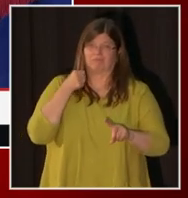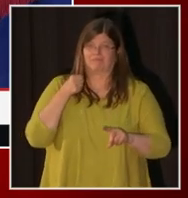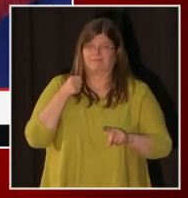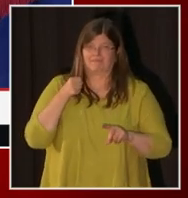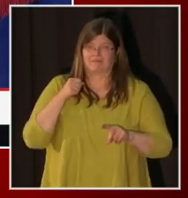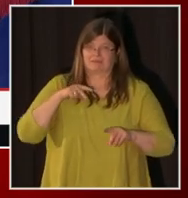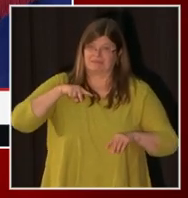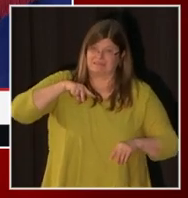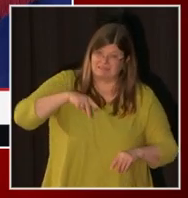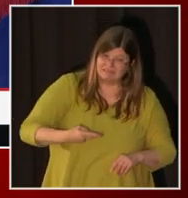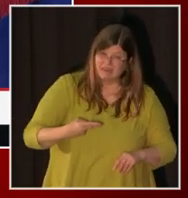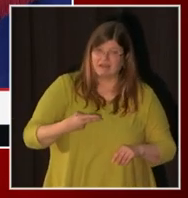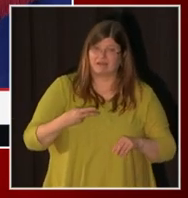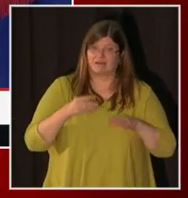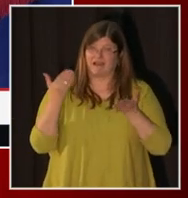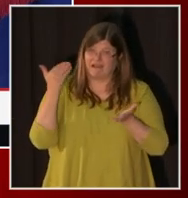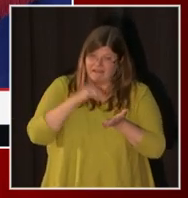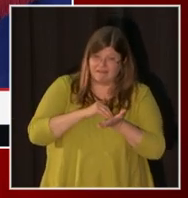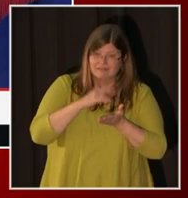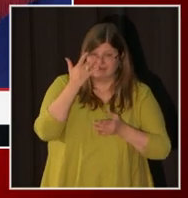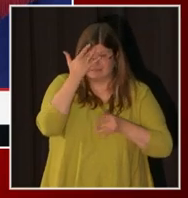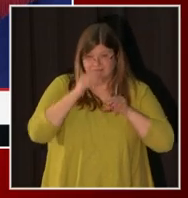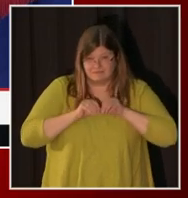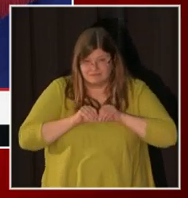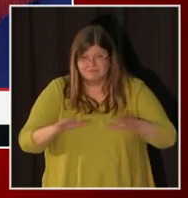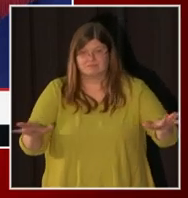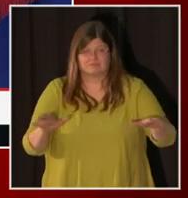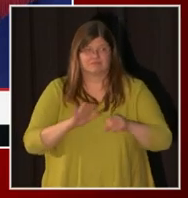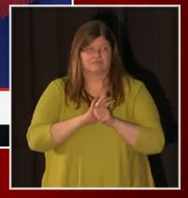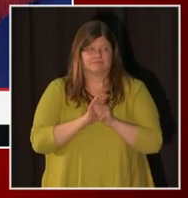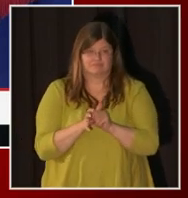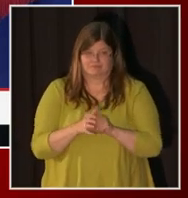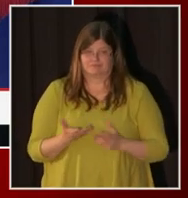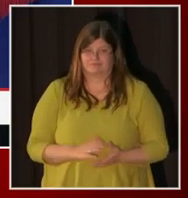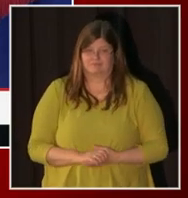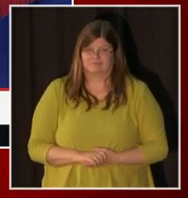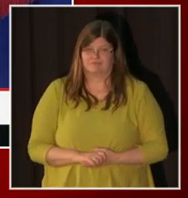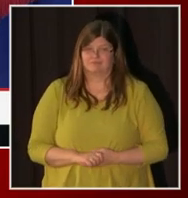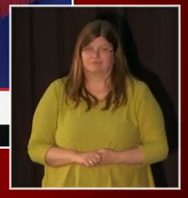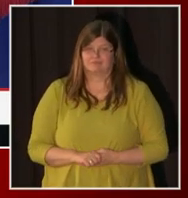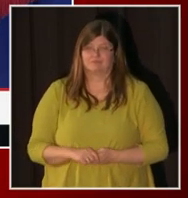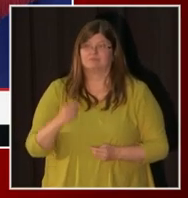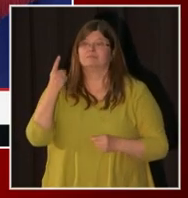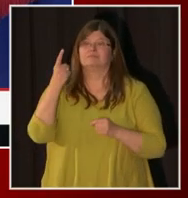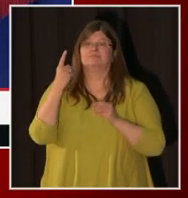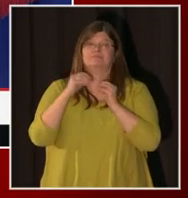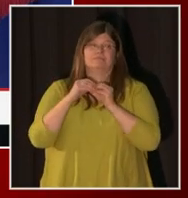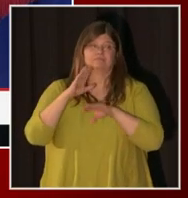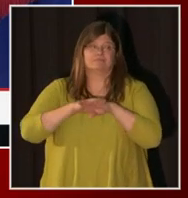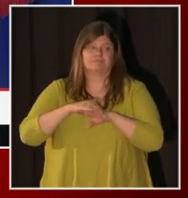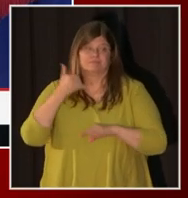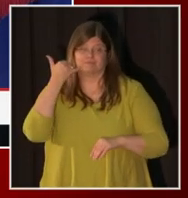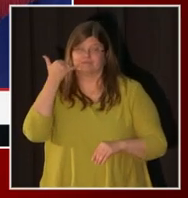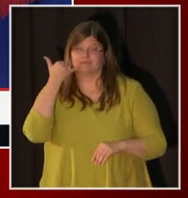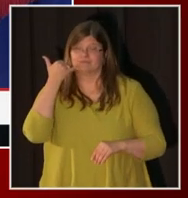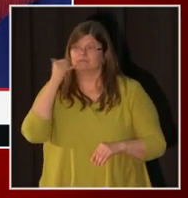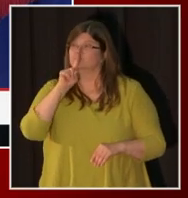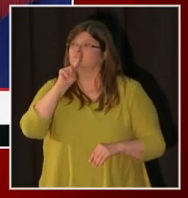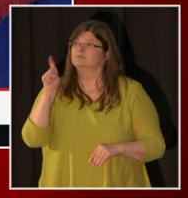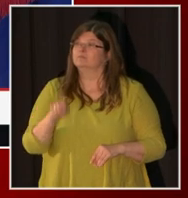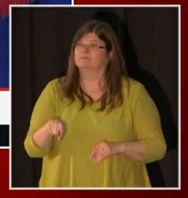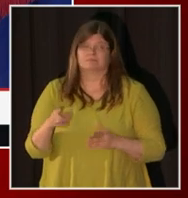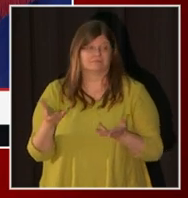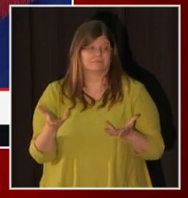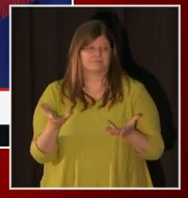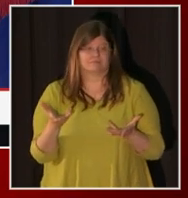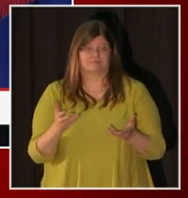other crisis. Okay. All right. I have one question on the phone. Tom?